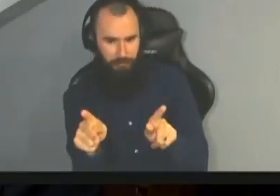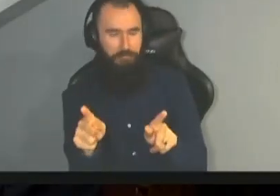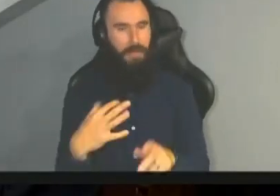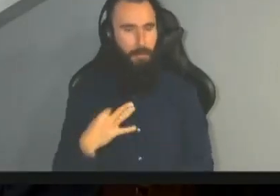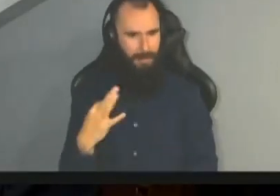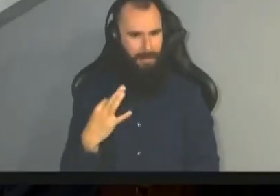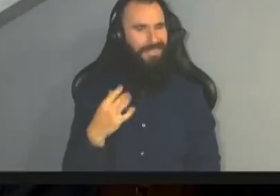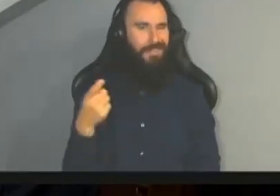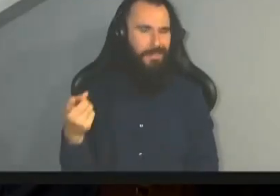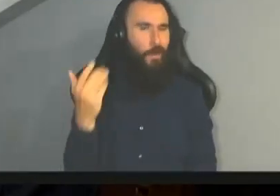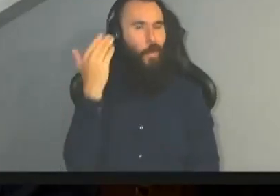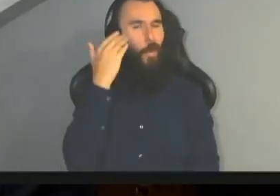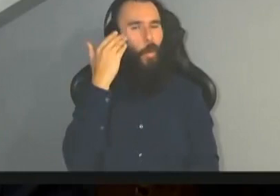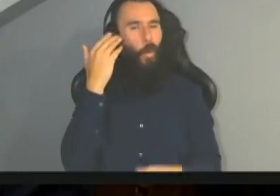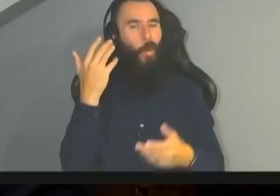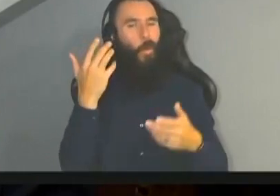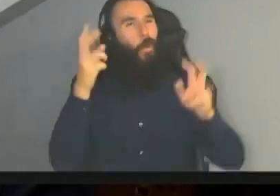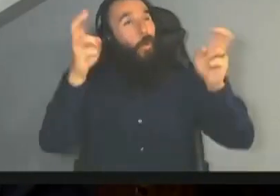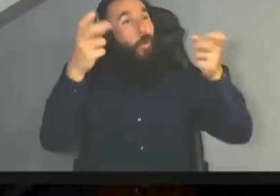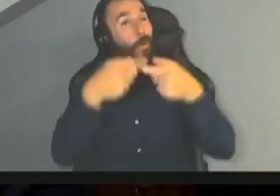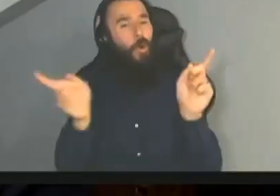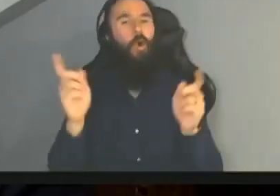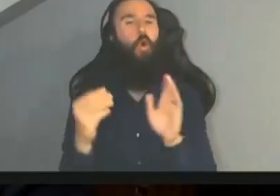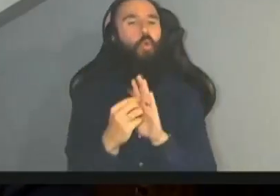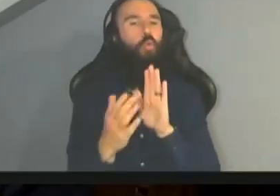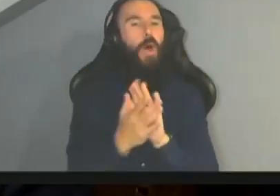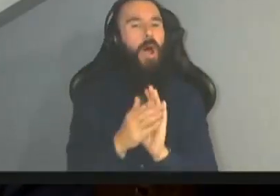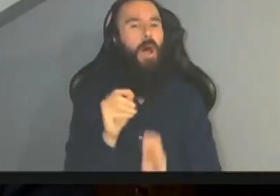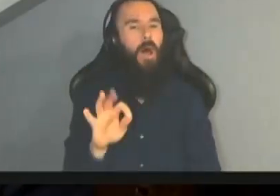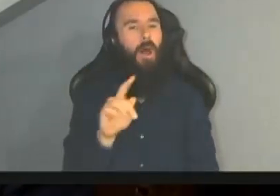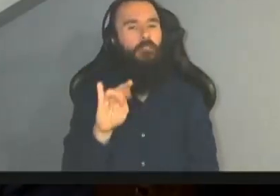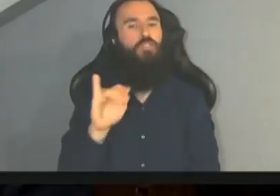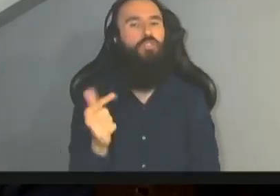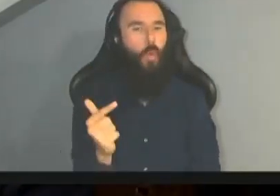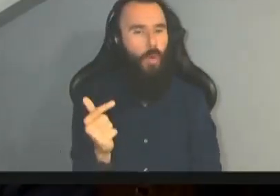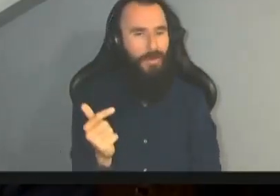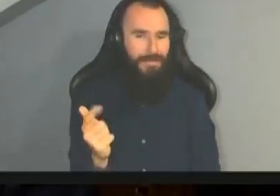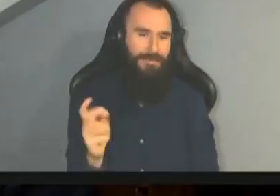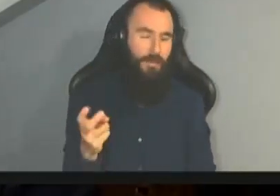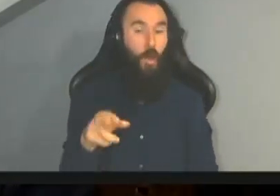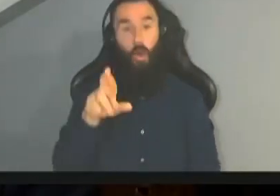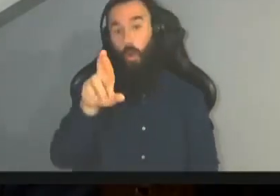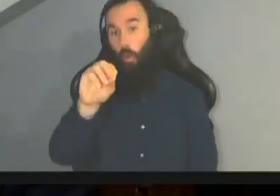a record of zoning approval, or otherwise known as a ROSA.